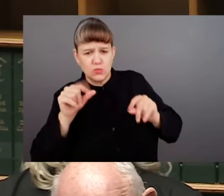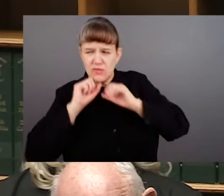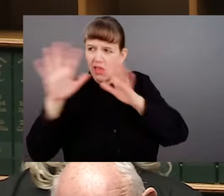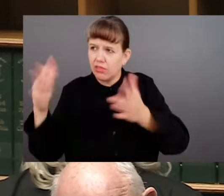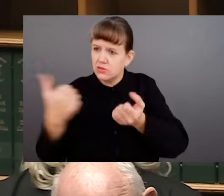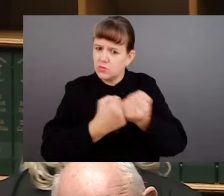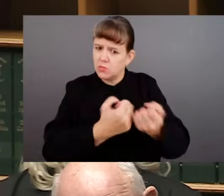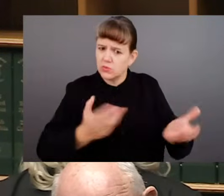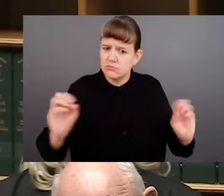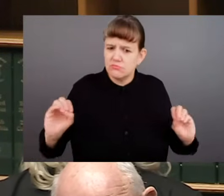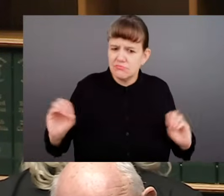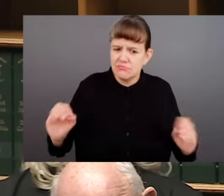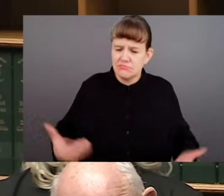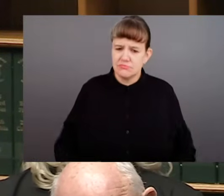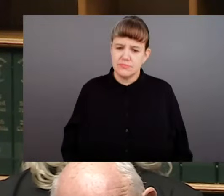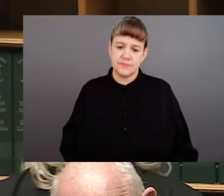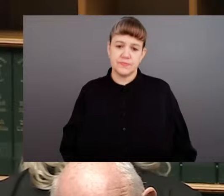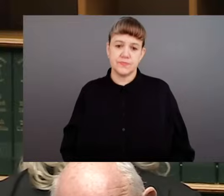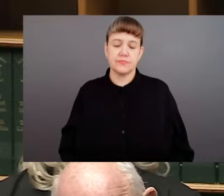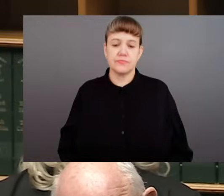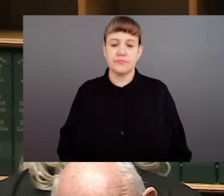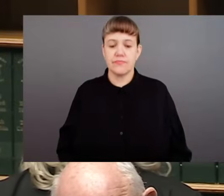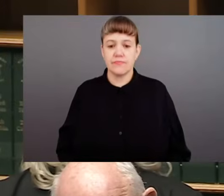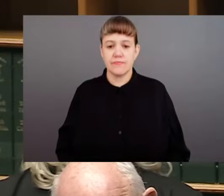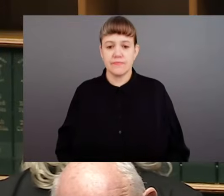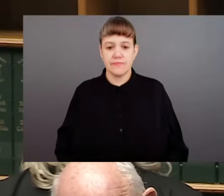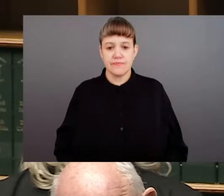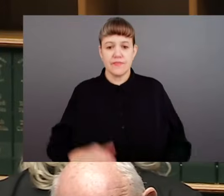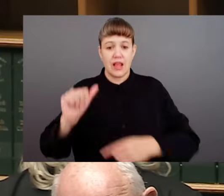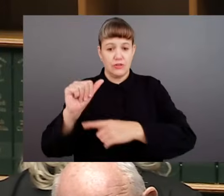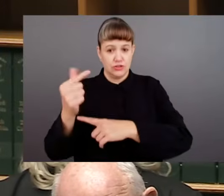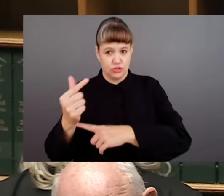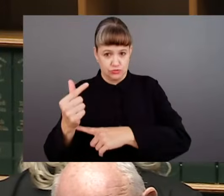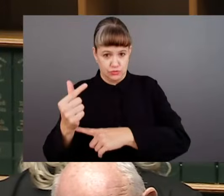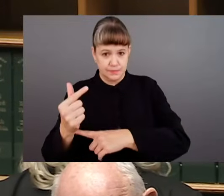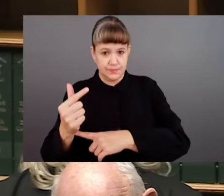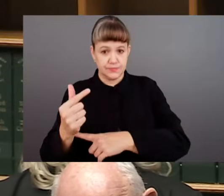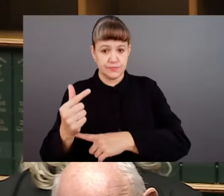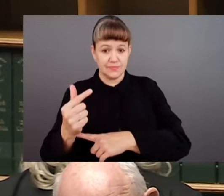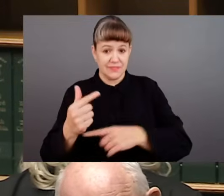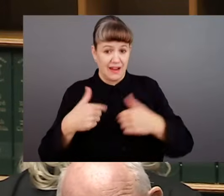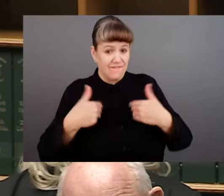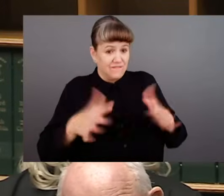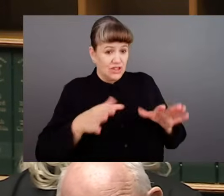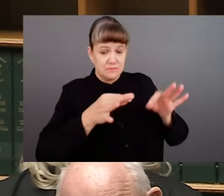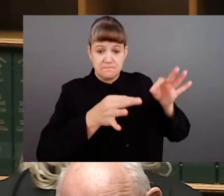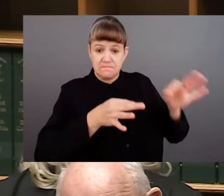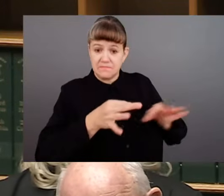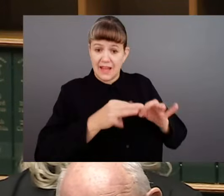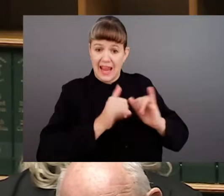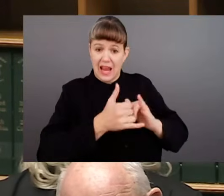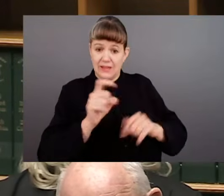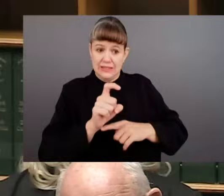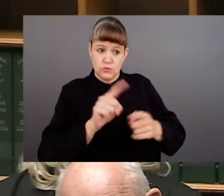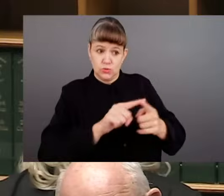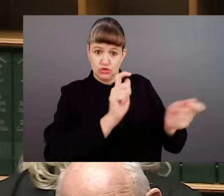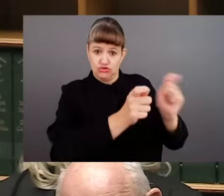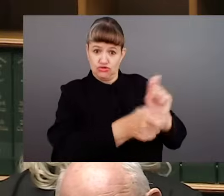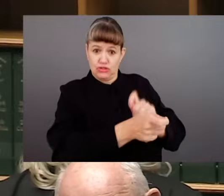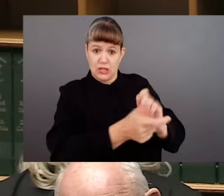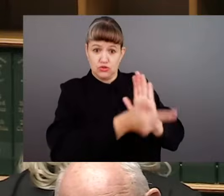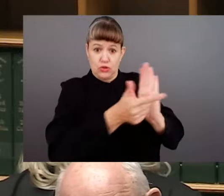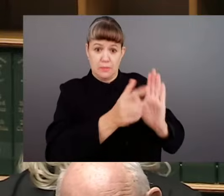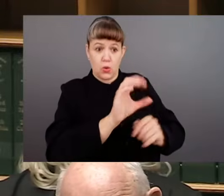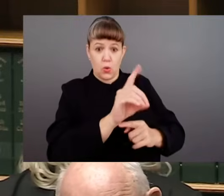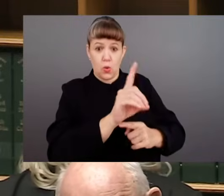the very specific changes that we need to make to the criminal code to make sure that these repeat offenders are kept off the street. And that includes